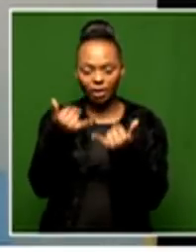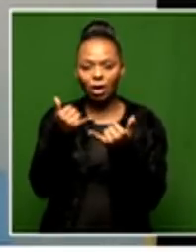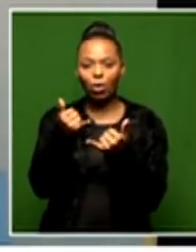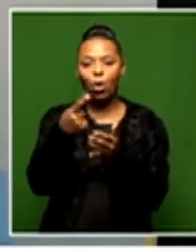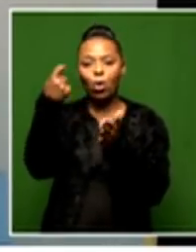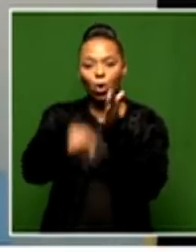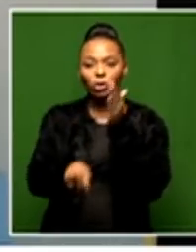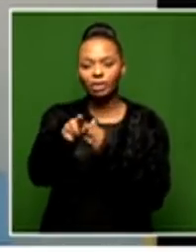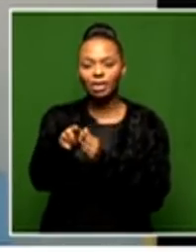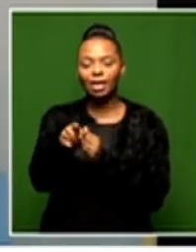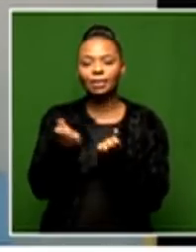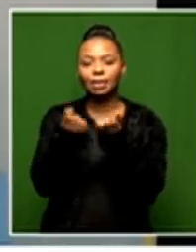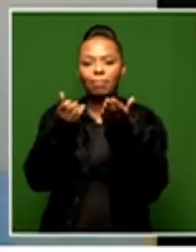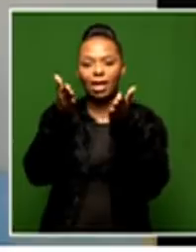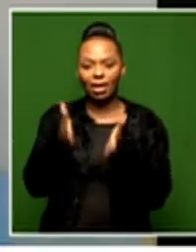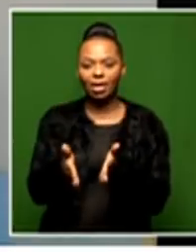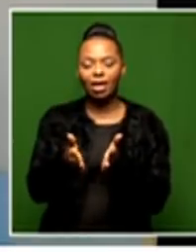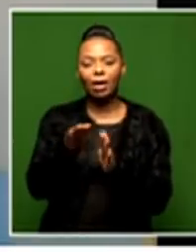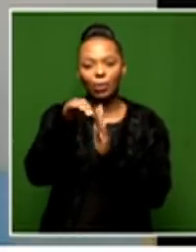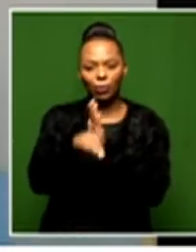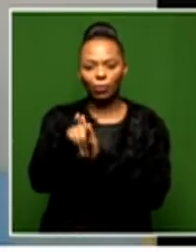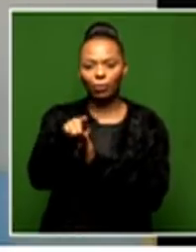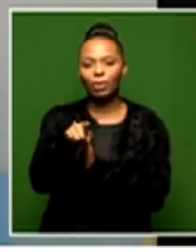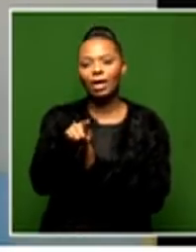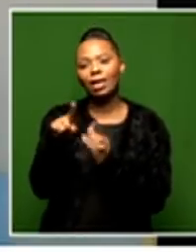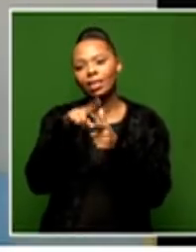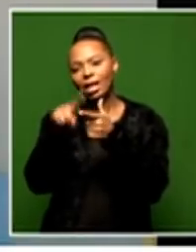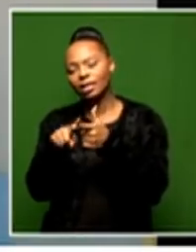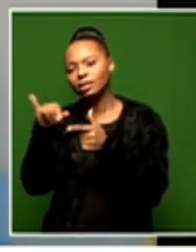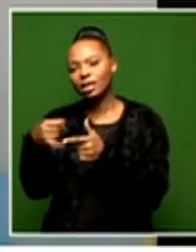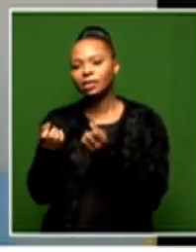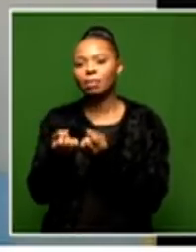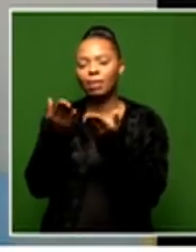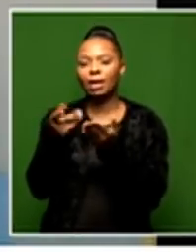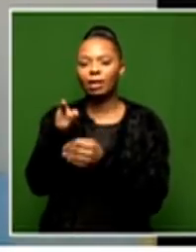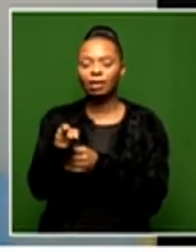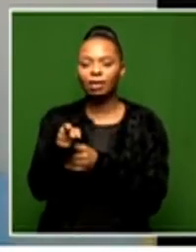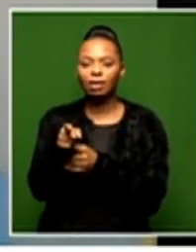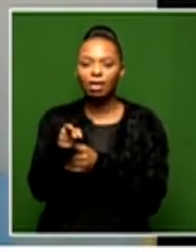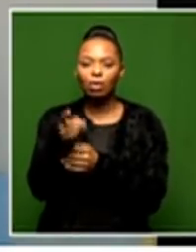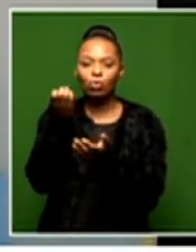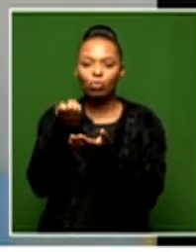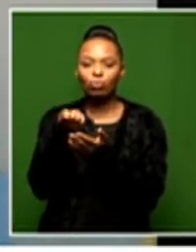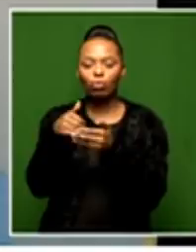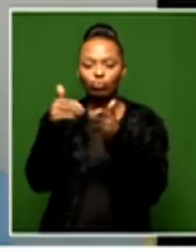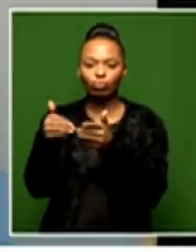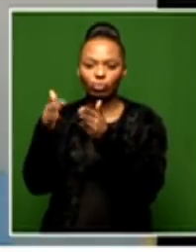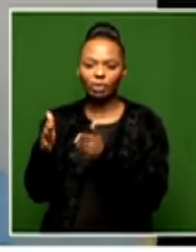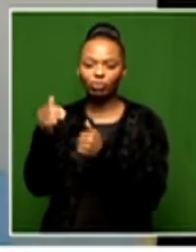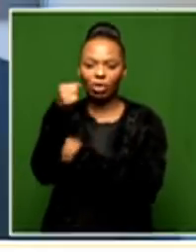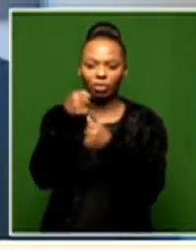of supply is relatively flat and justifies the doing away with this inclining block